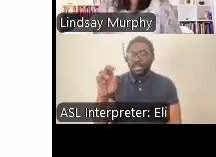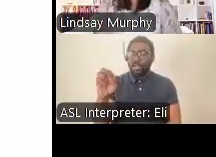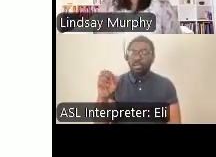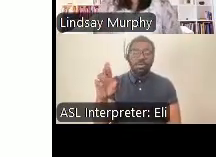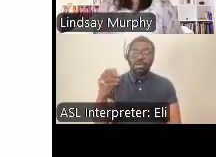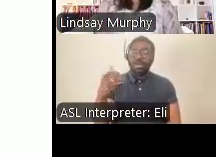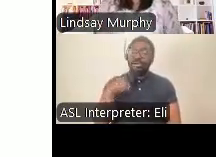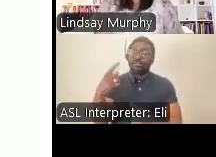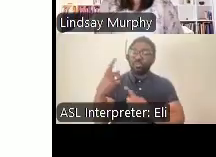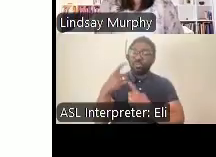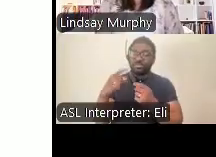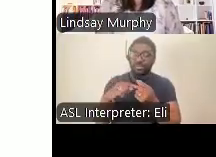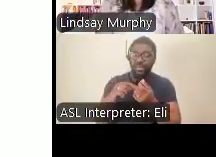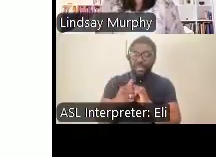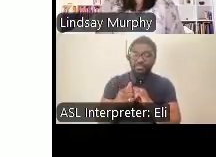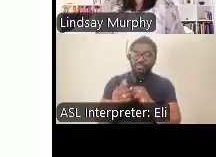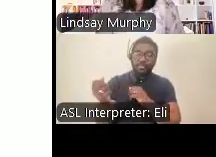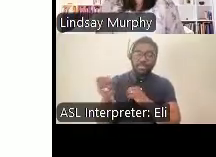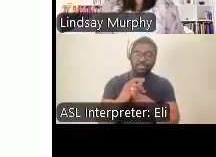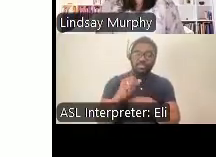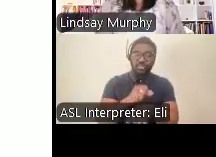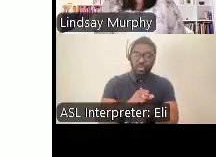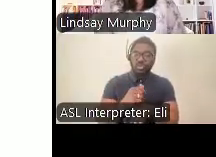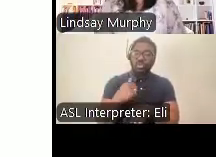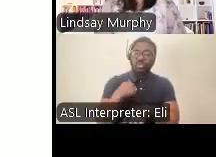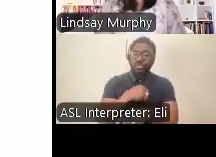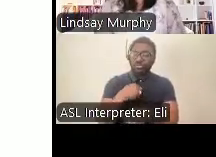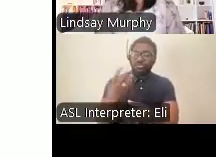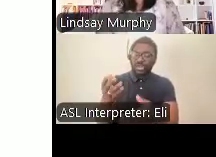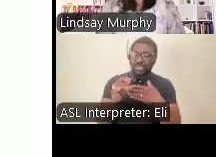to work. We can provide guidance on how